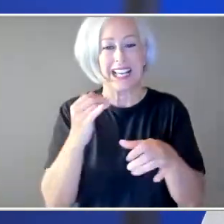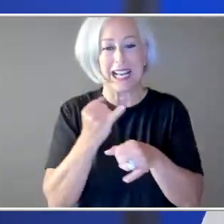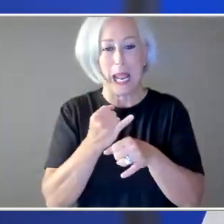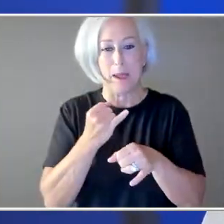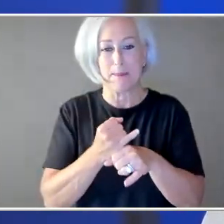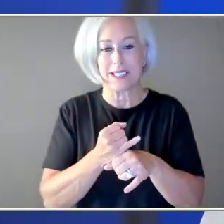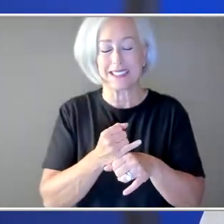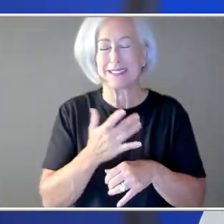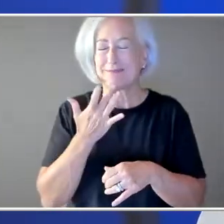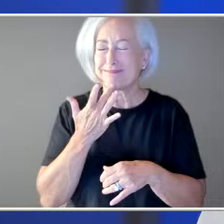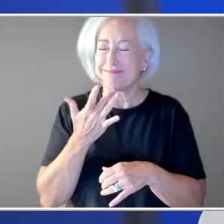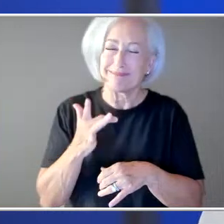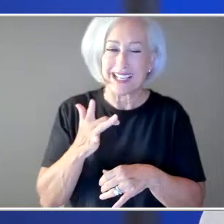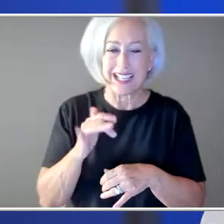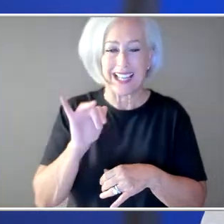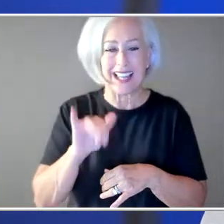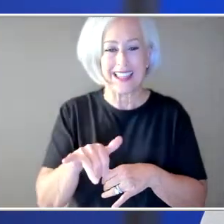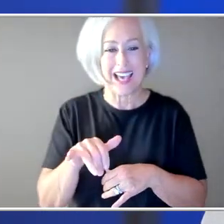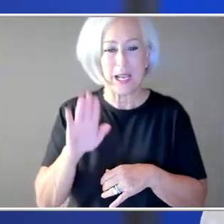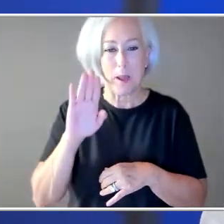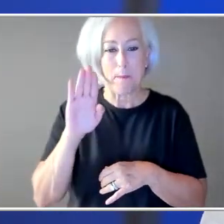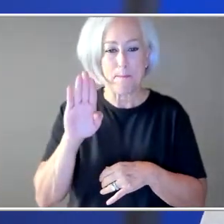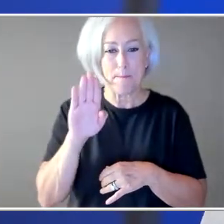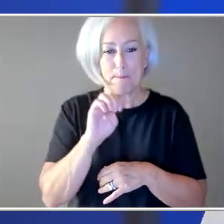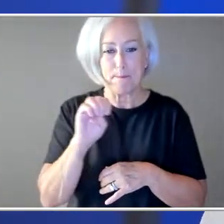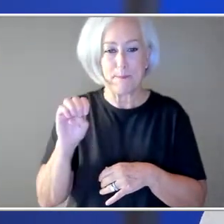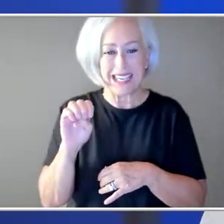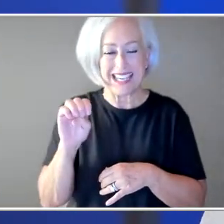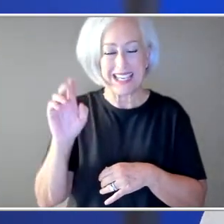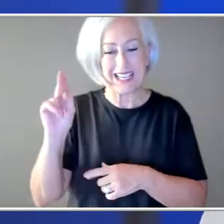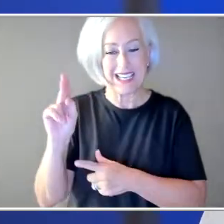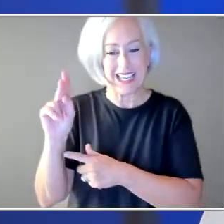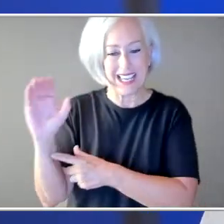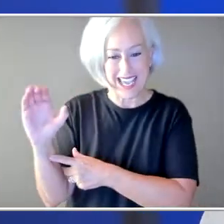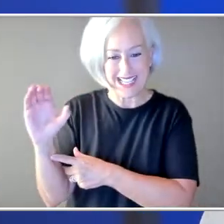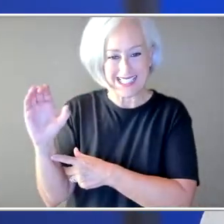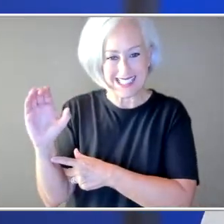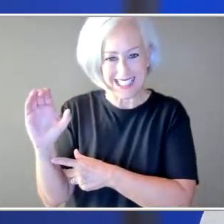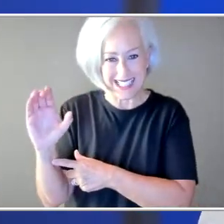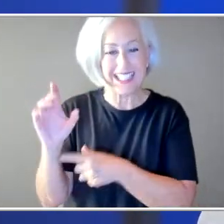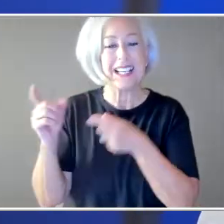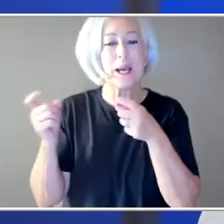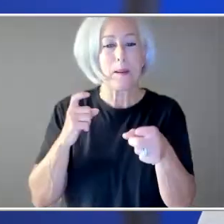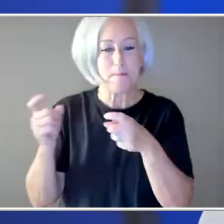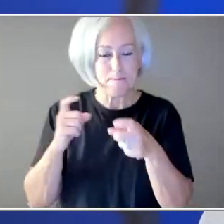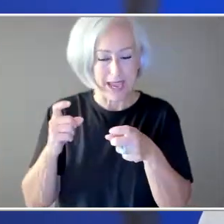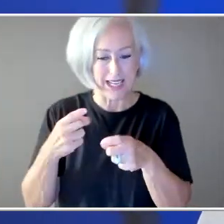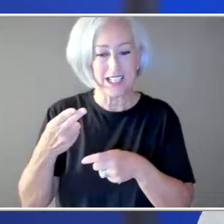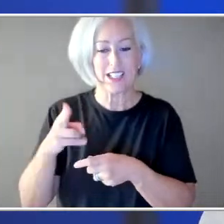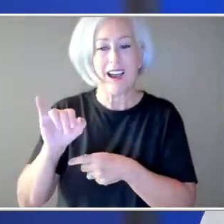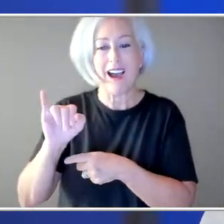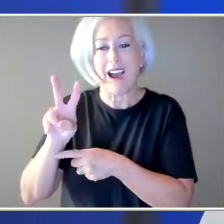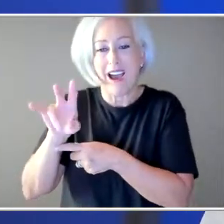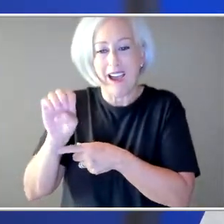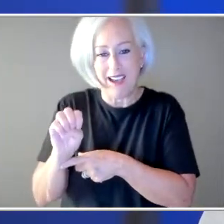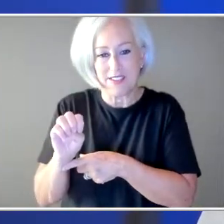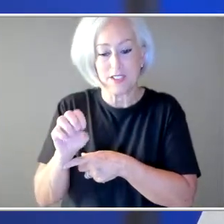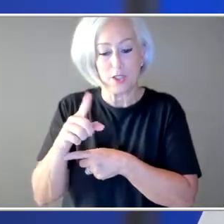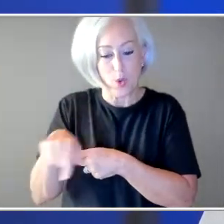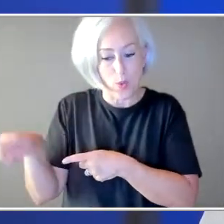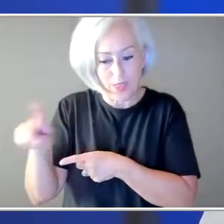that BKC, shout out to them, they manage the beehives, and it's a collaboration between